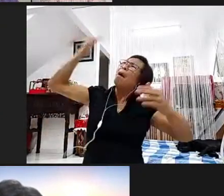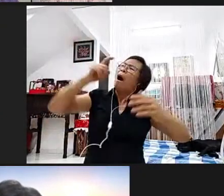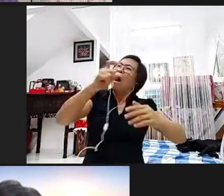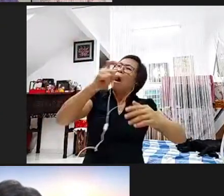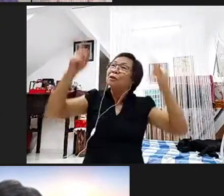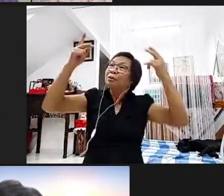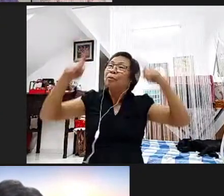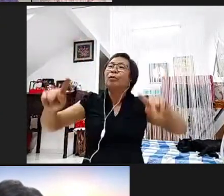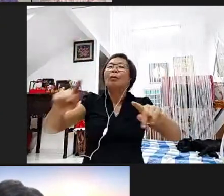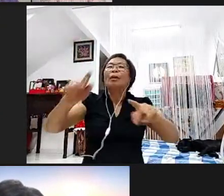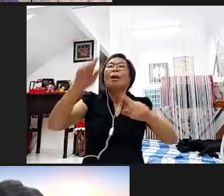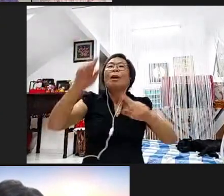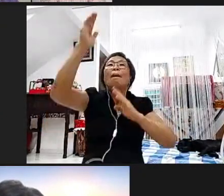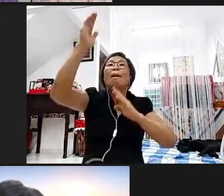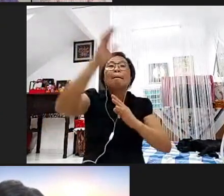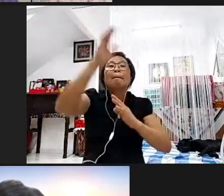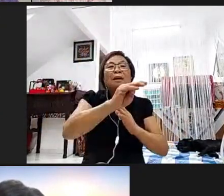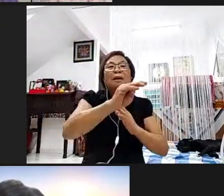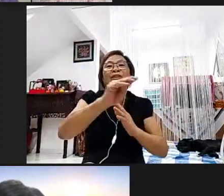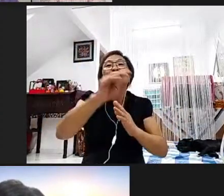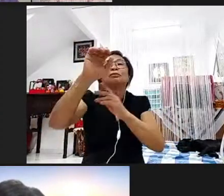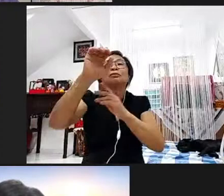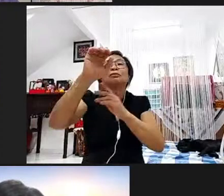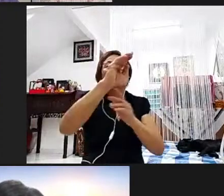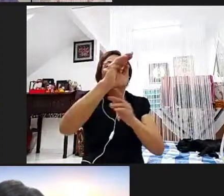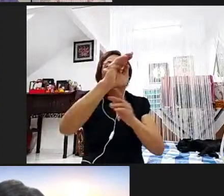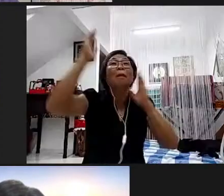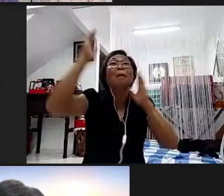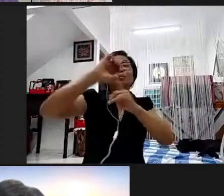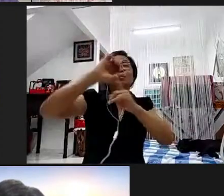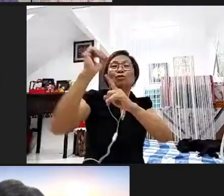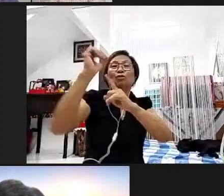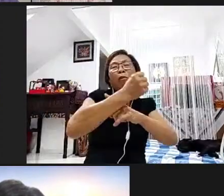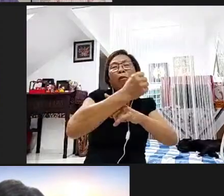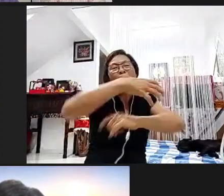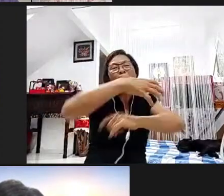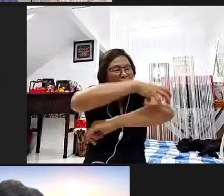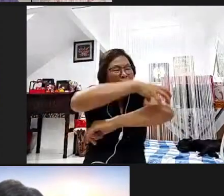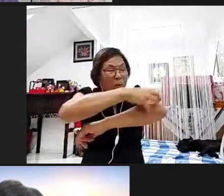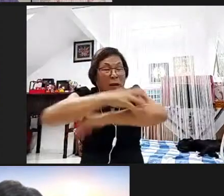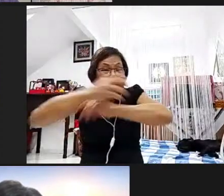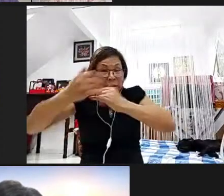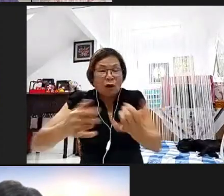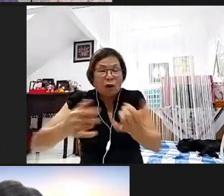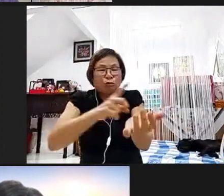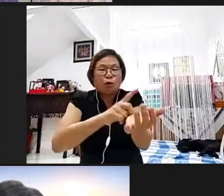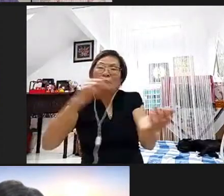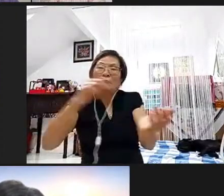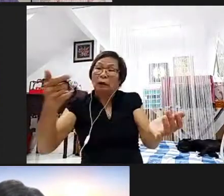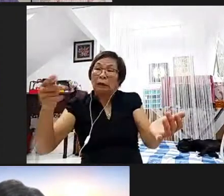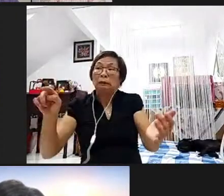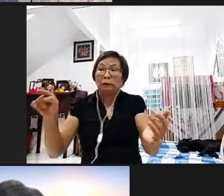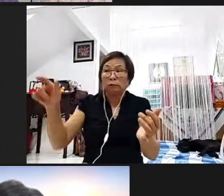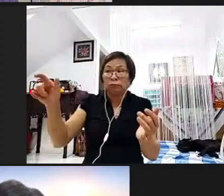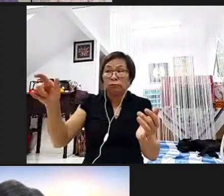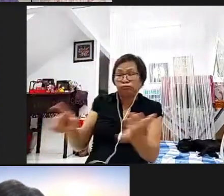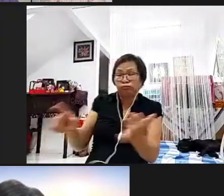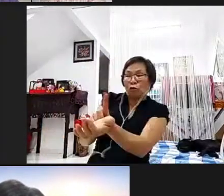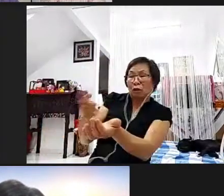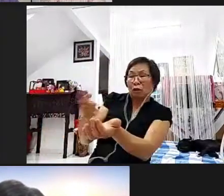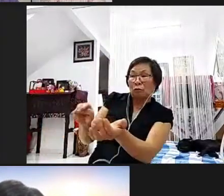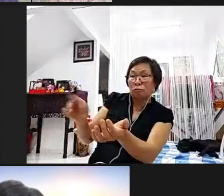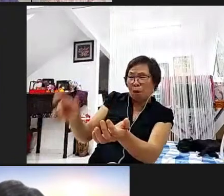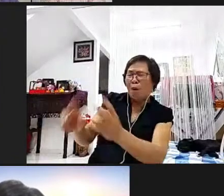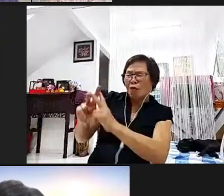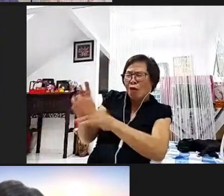Malaysian Society of Rheumatology. Currently, Dr. Gan, she's a very busy person, involved